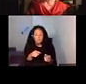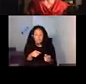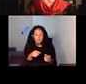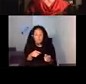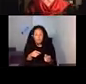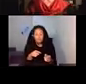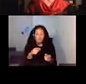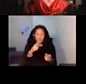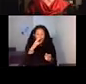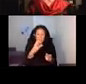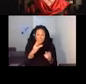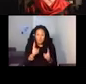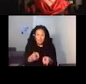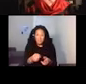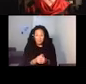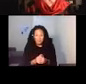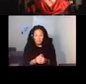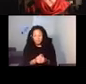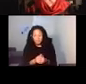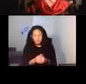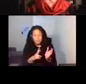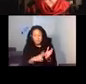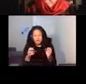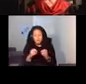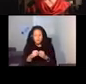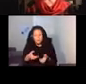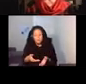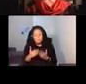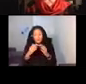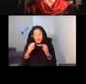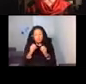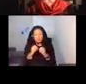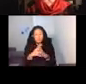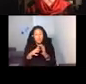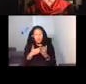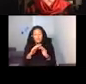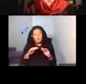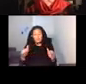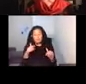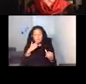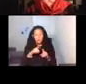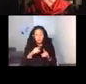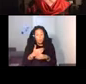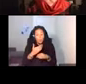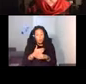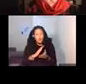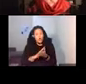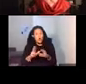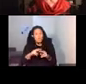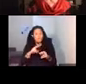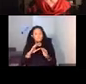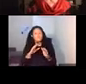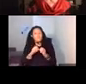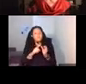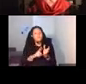worked, aged 23. Vera Baker was born in Bradwell-on-Sea. She also worked at Hoffman's factory